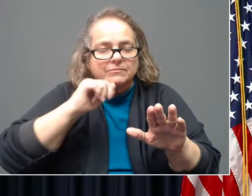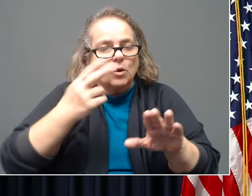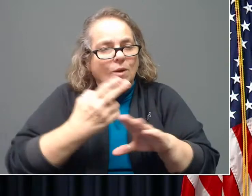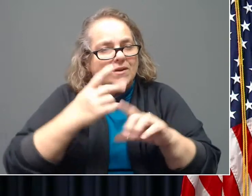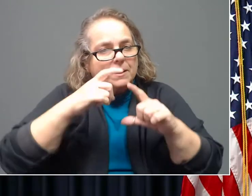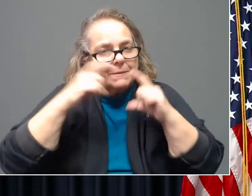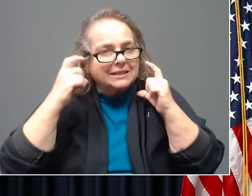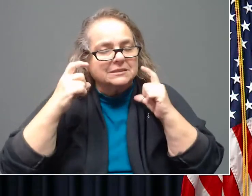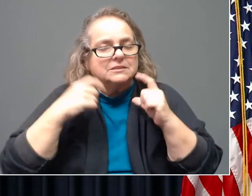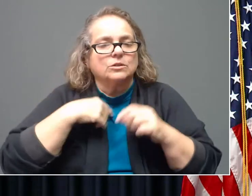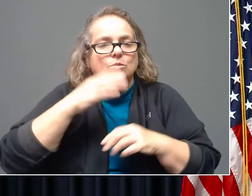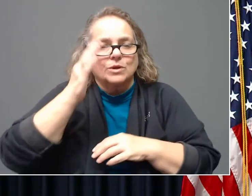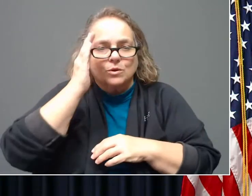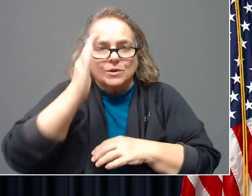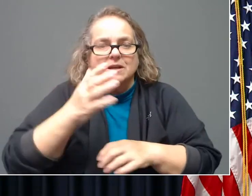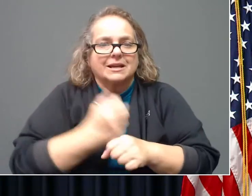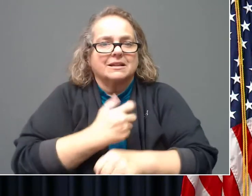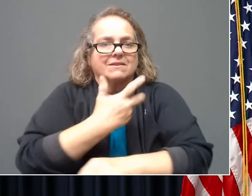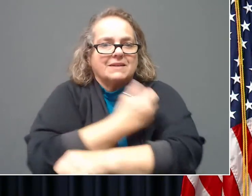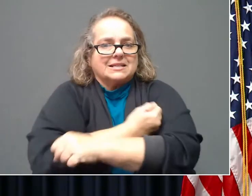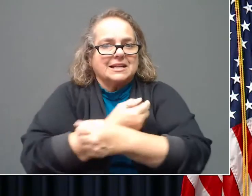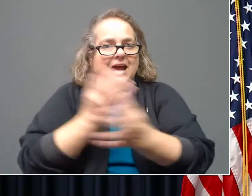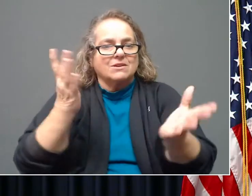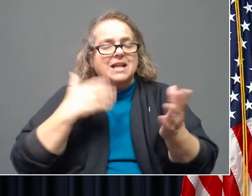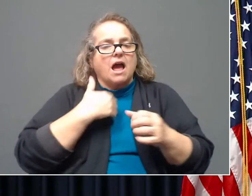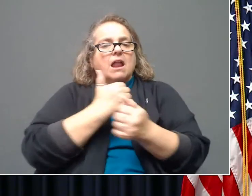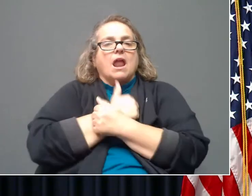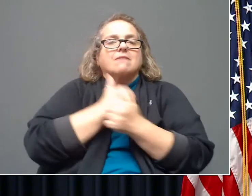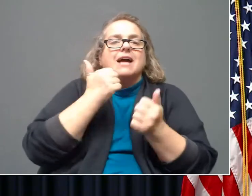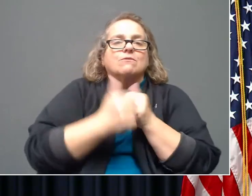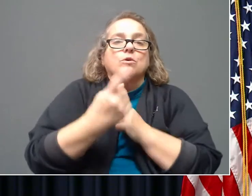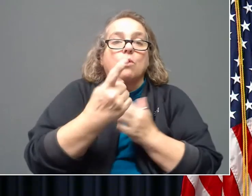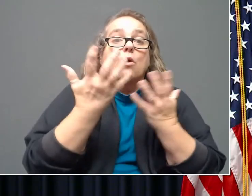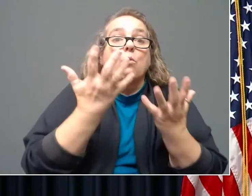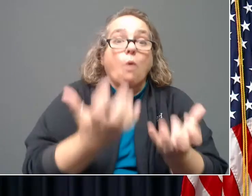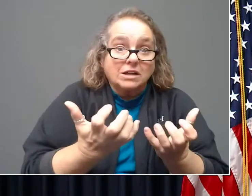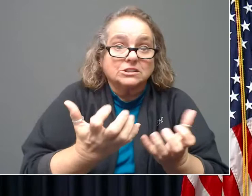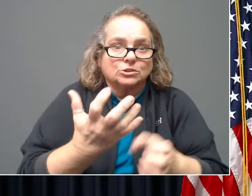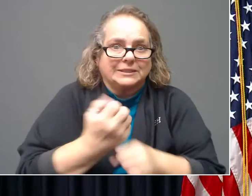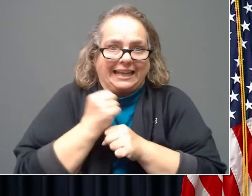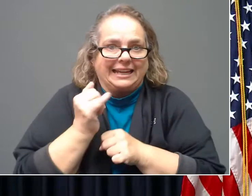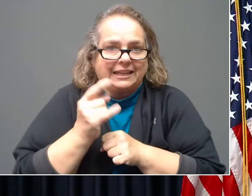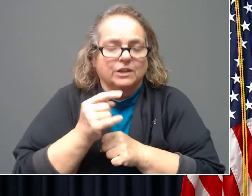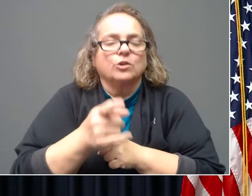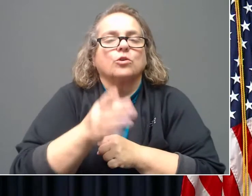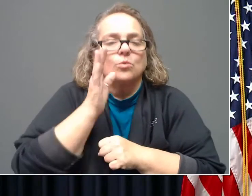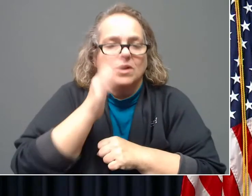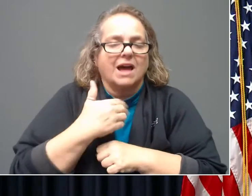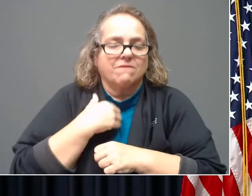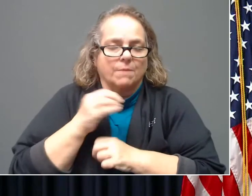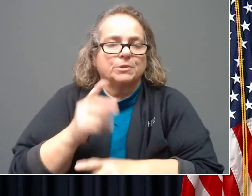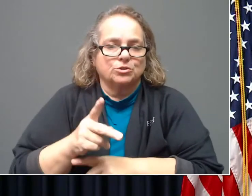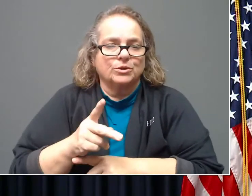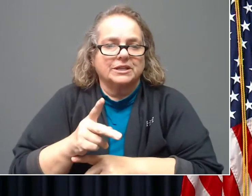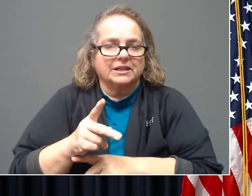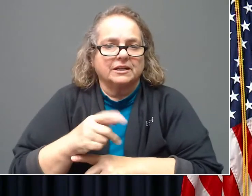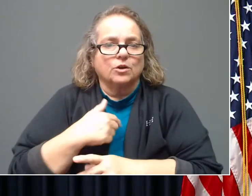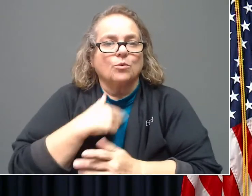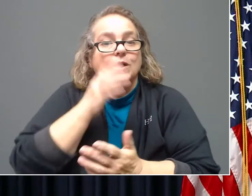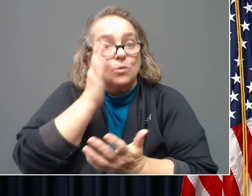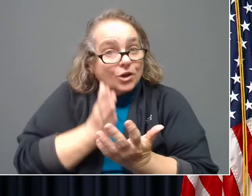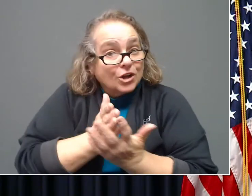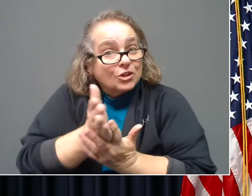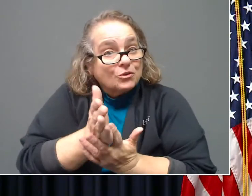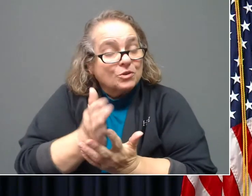this vaccine out. I love that everybody wants to take it. And everybody will get a chance to take it. We're going to get through this. We're going to get